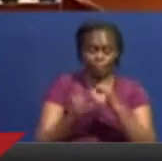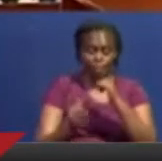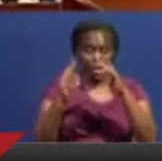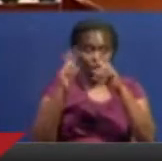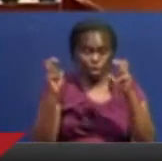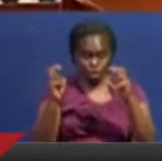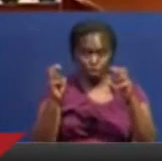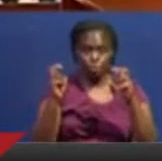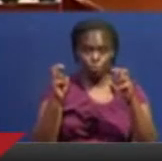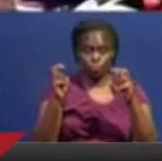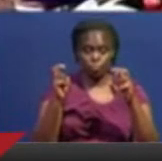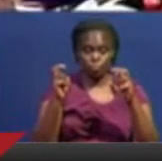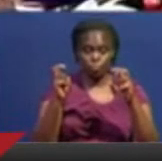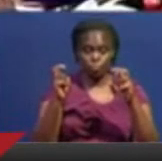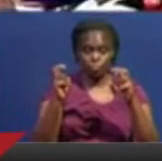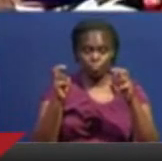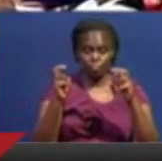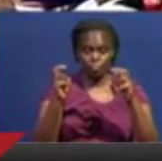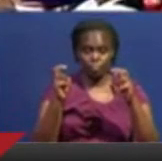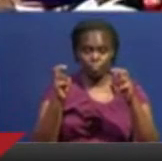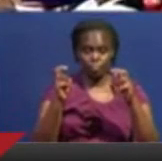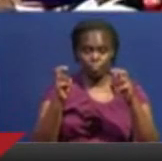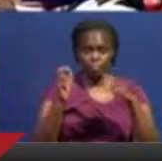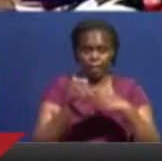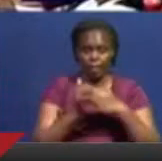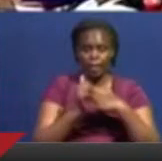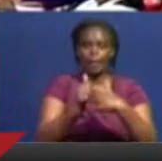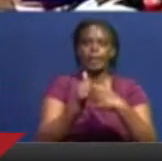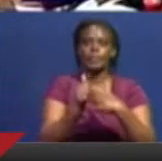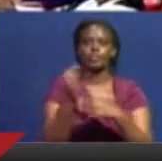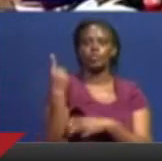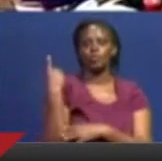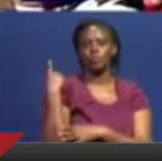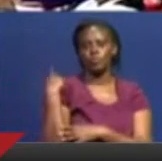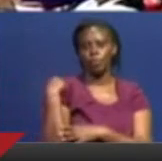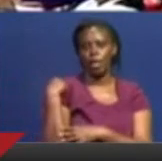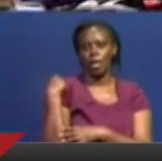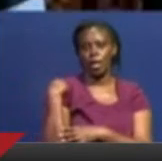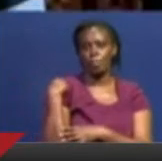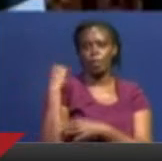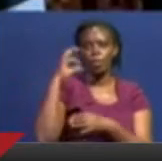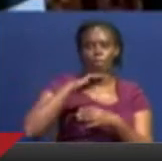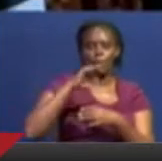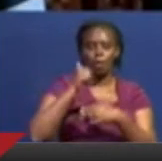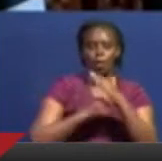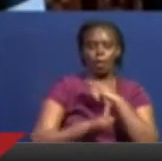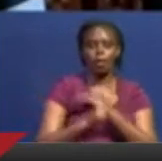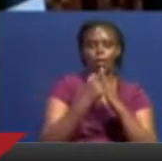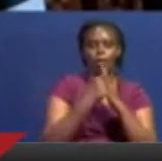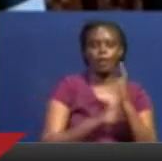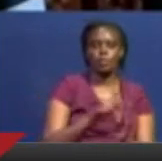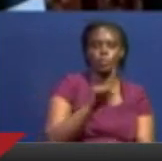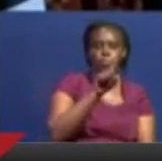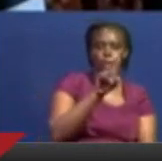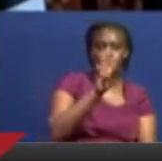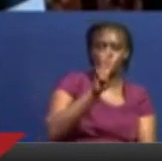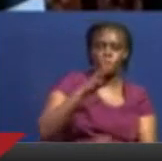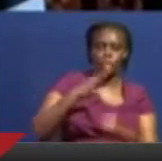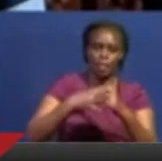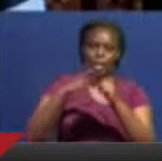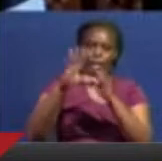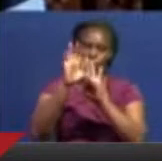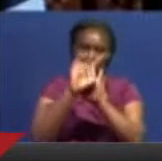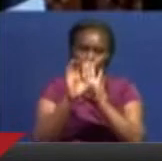that was raised was guidance on the threshold for voting under Article 149 of